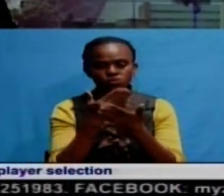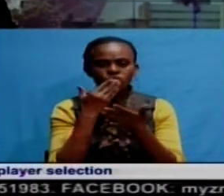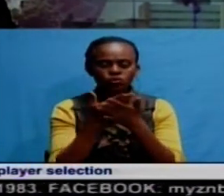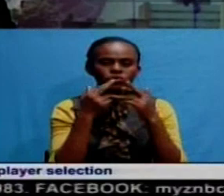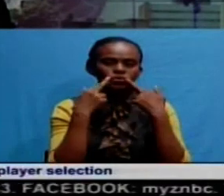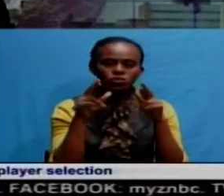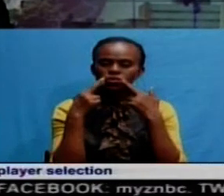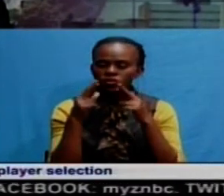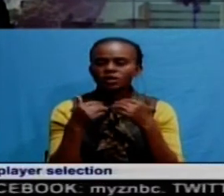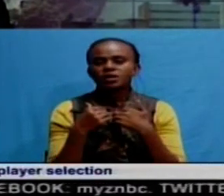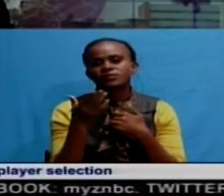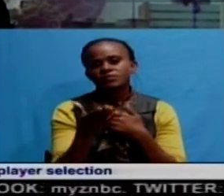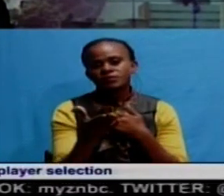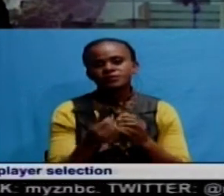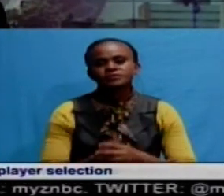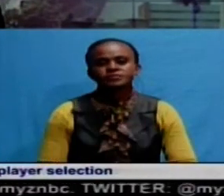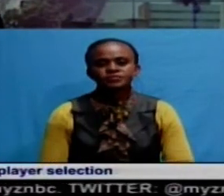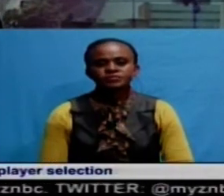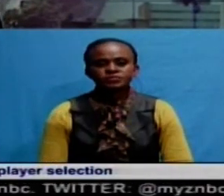positive results.